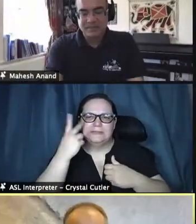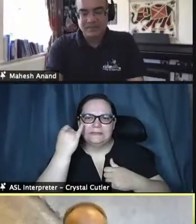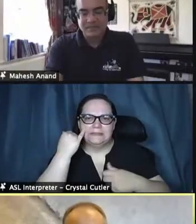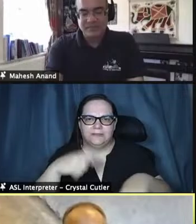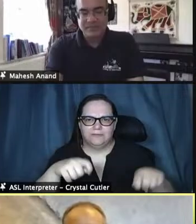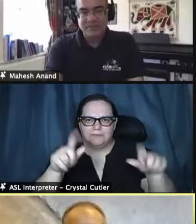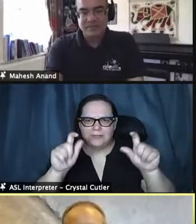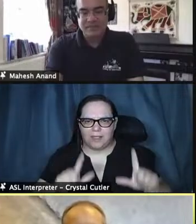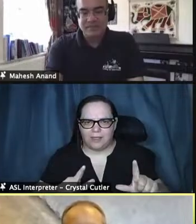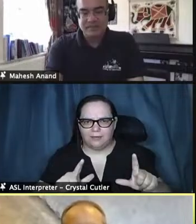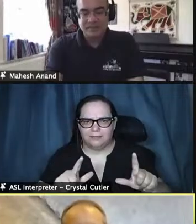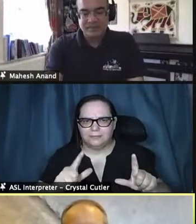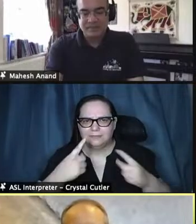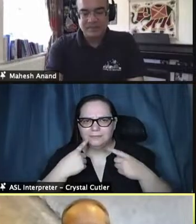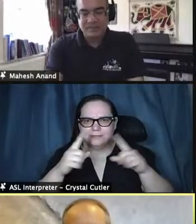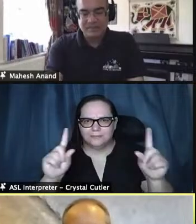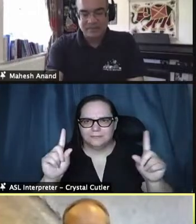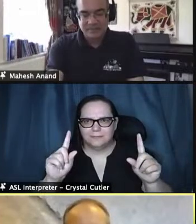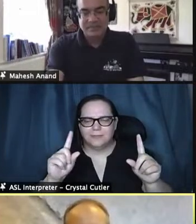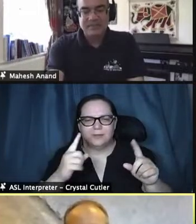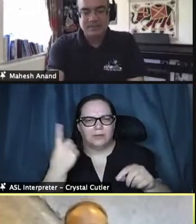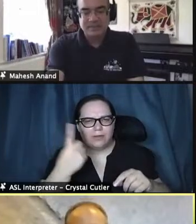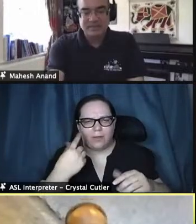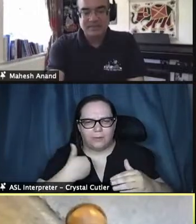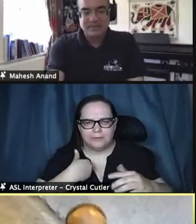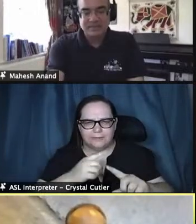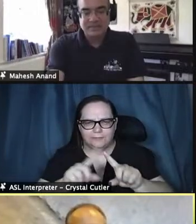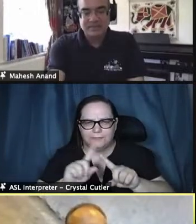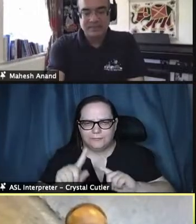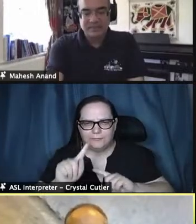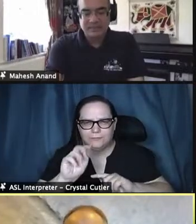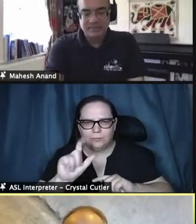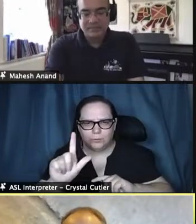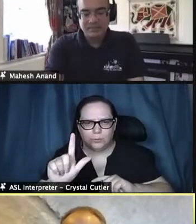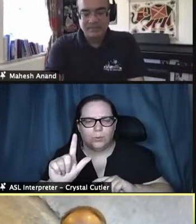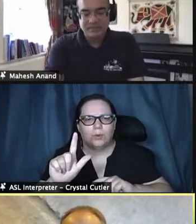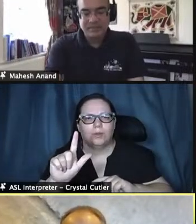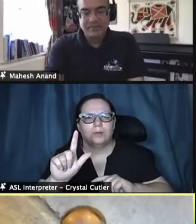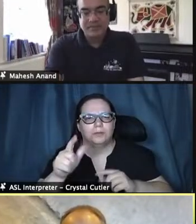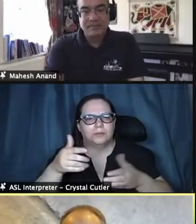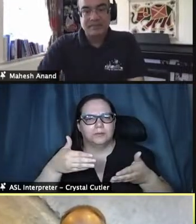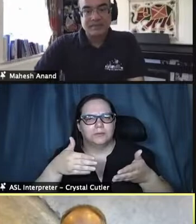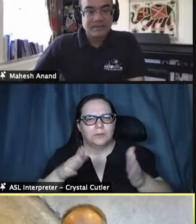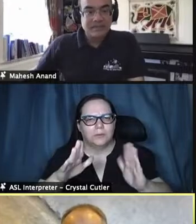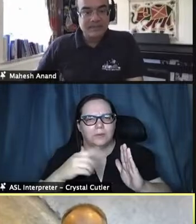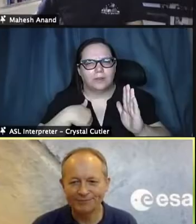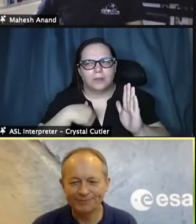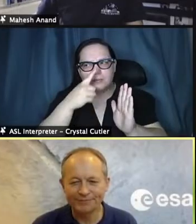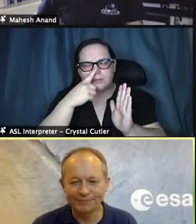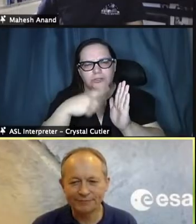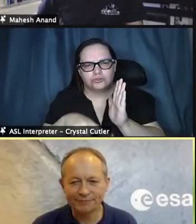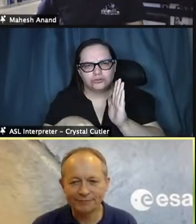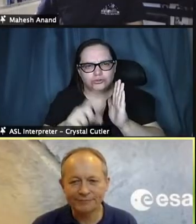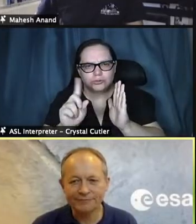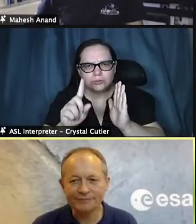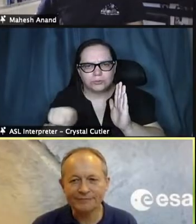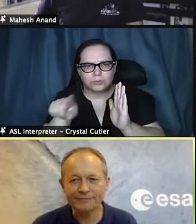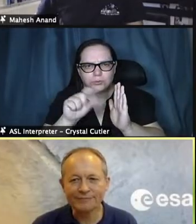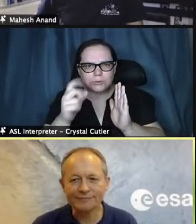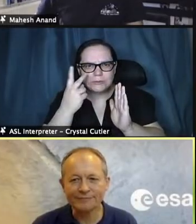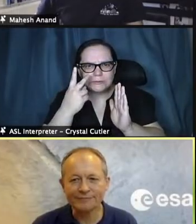because there's always a different tool. So let me just check whether you can see my slides okay.